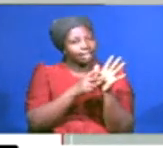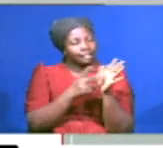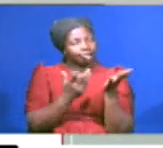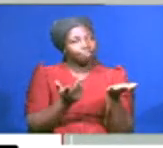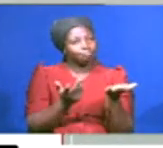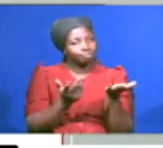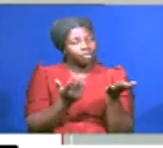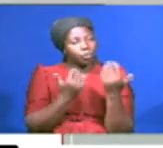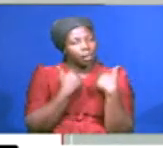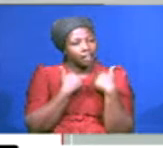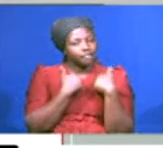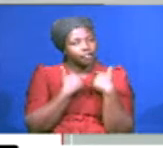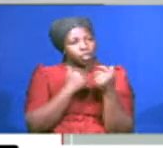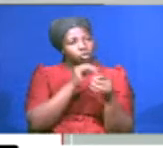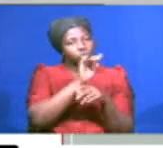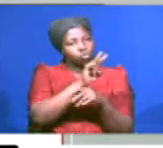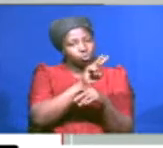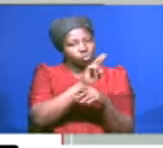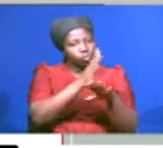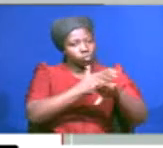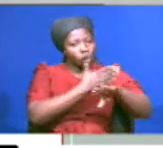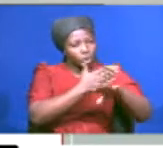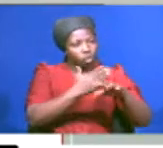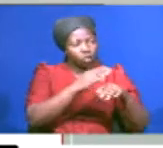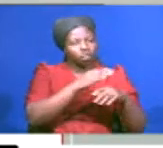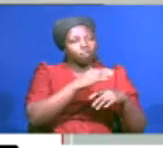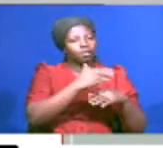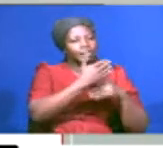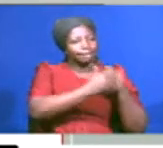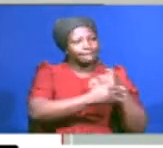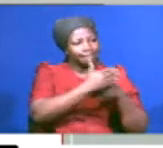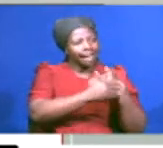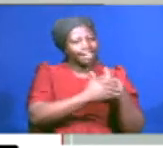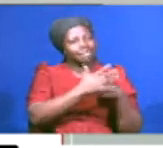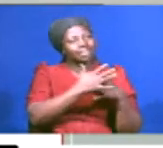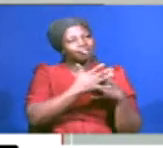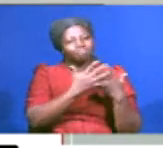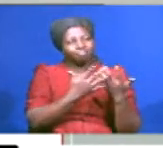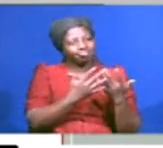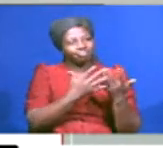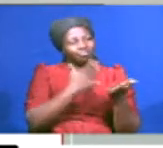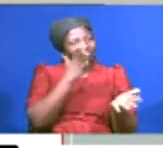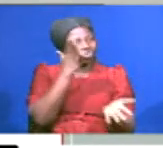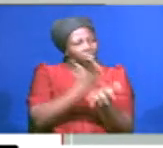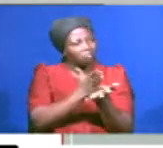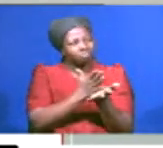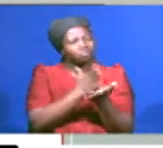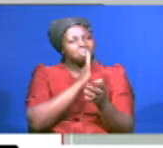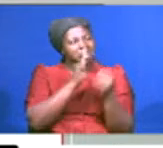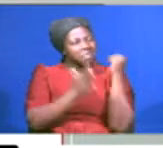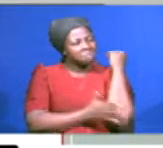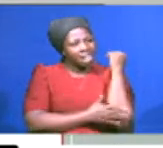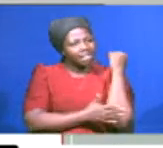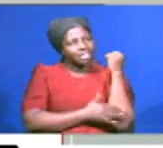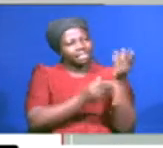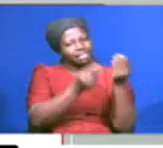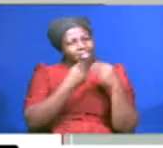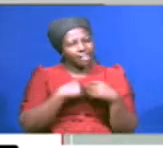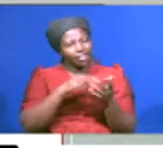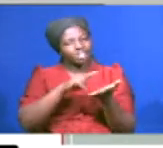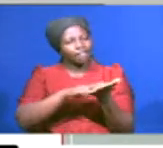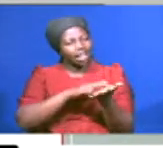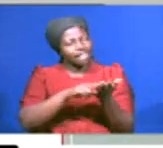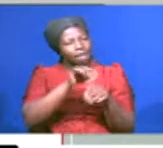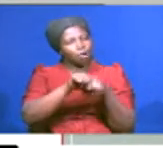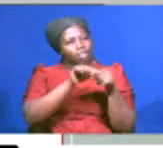We have two tracks. One is Jirani Wacha Ubaya. Yes. What's this song about? And give us a verse and. Another